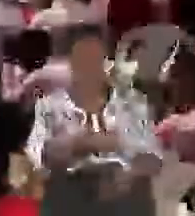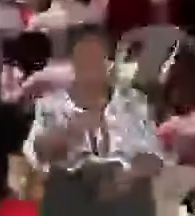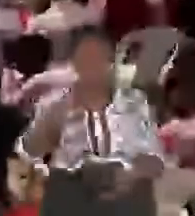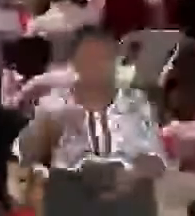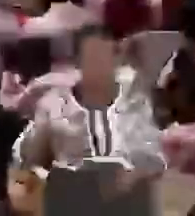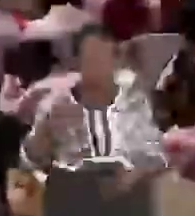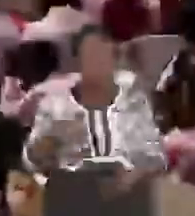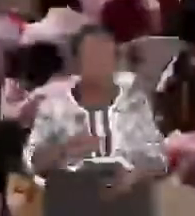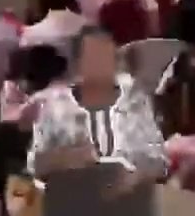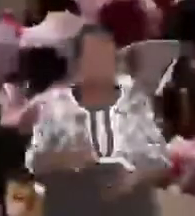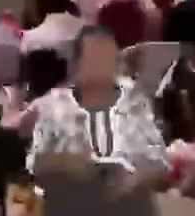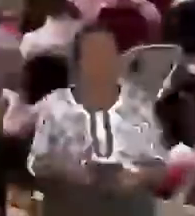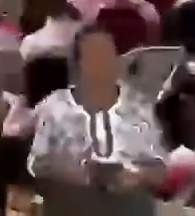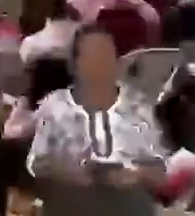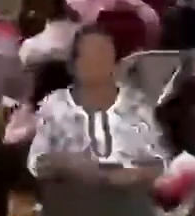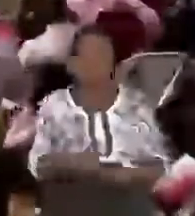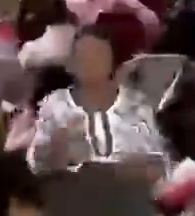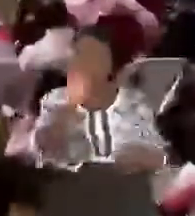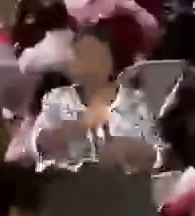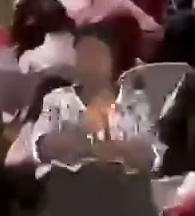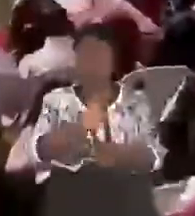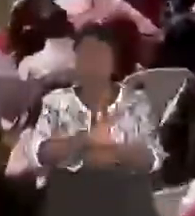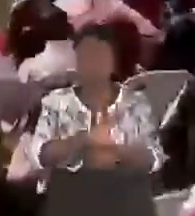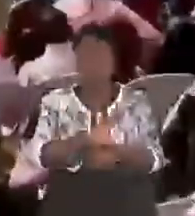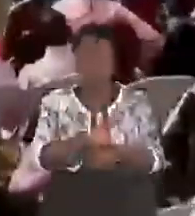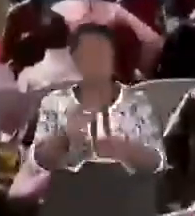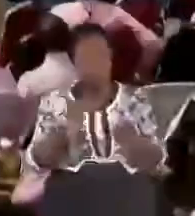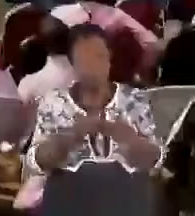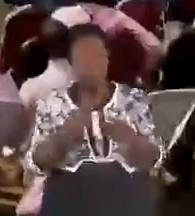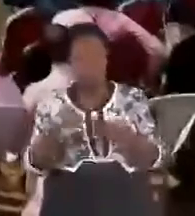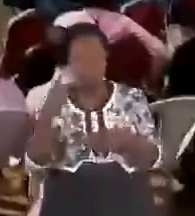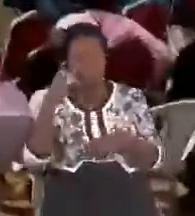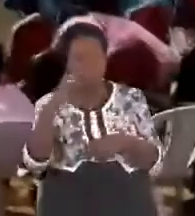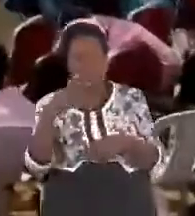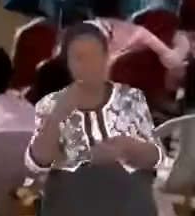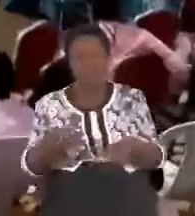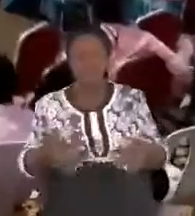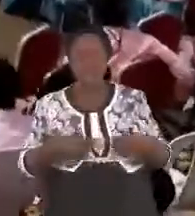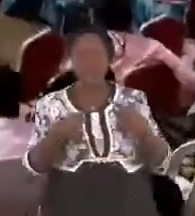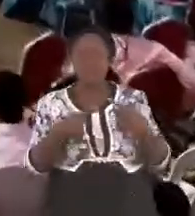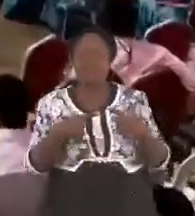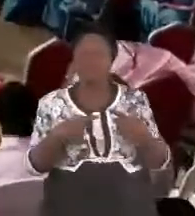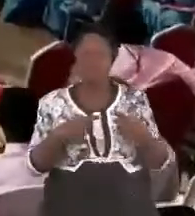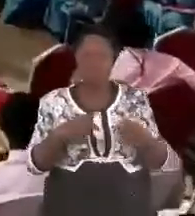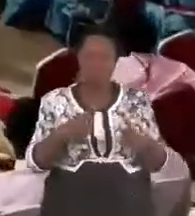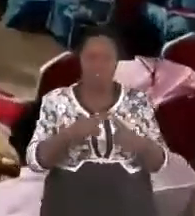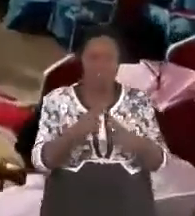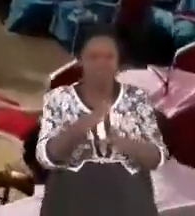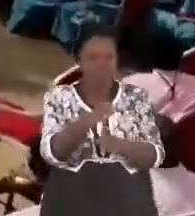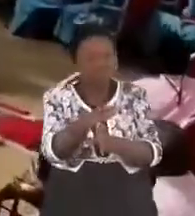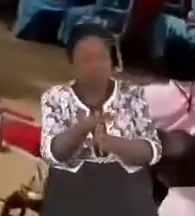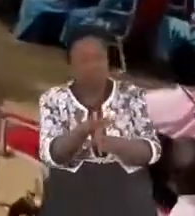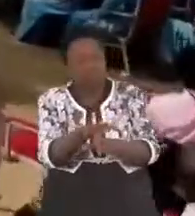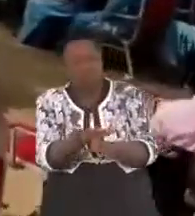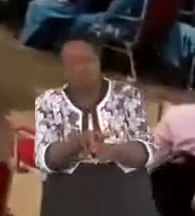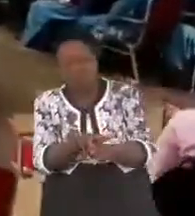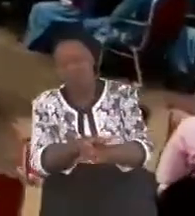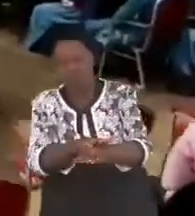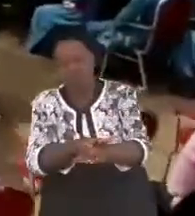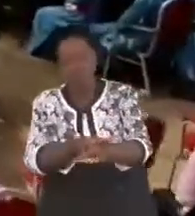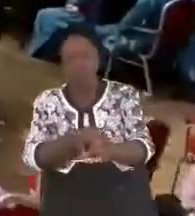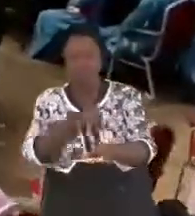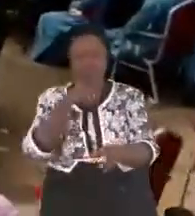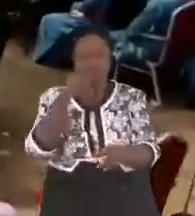church and you see the light. Dull, sluggish, not upright,